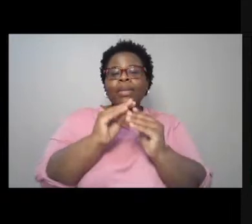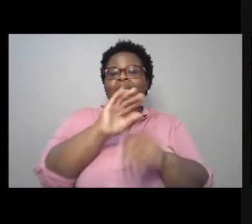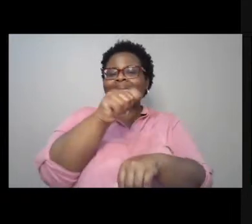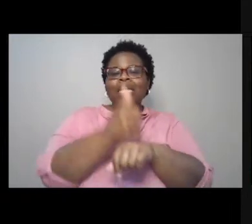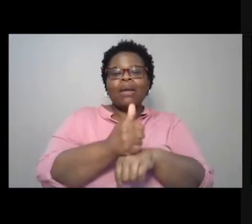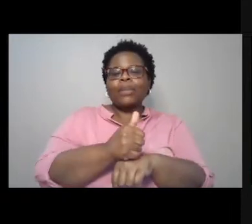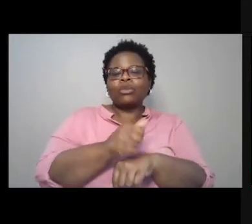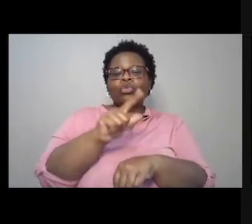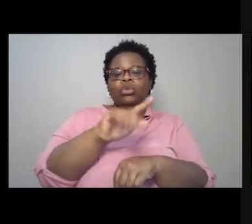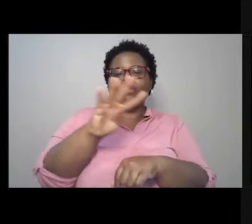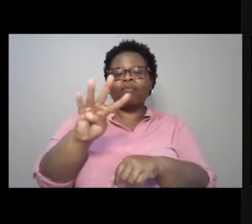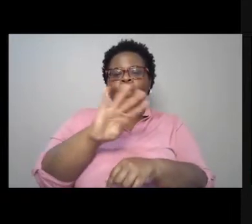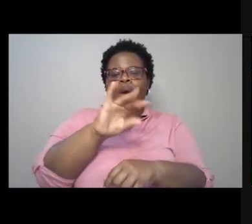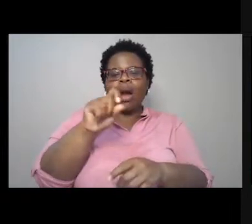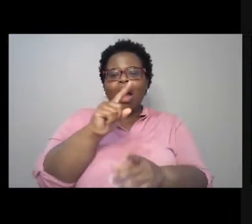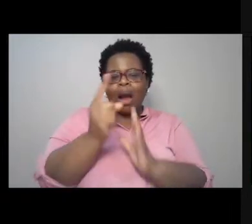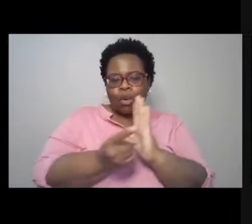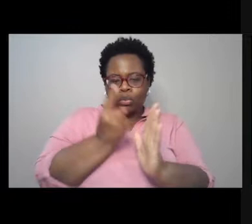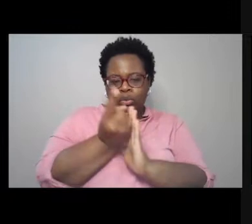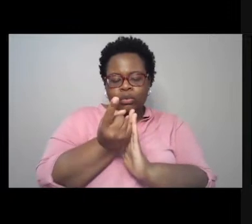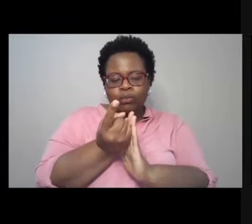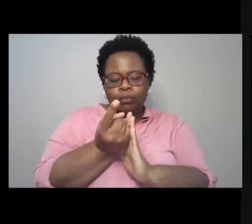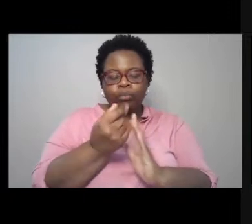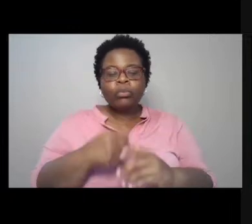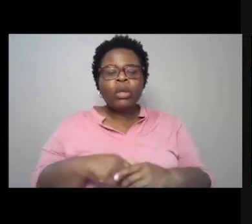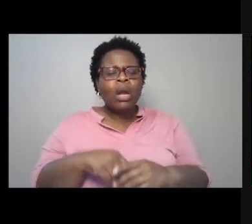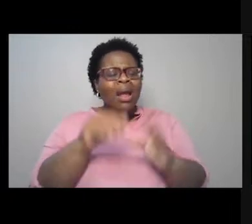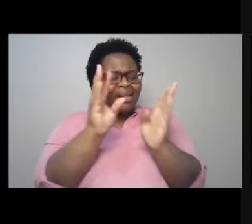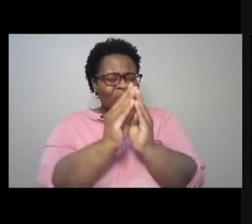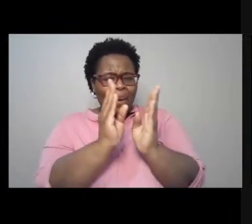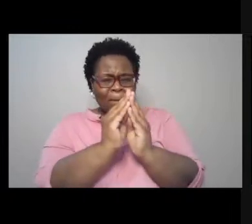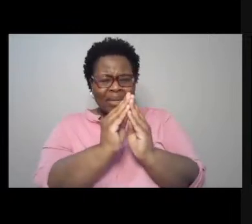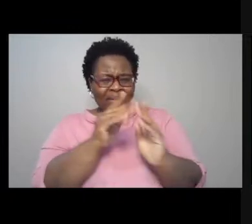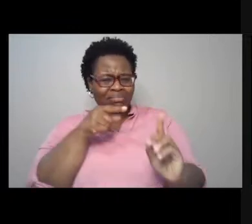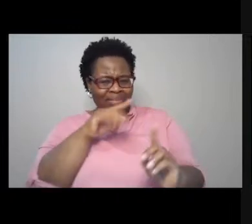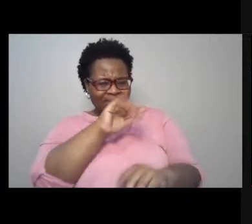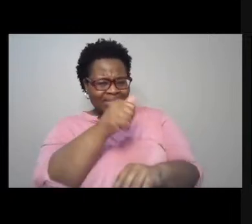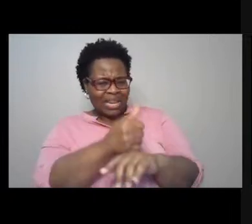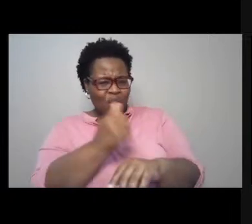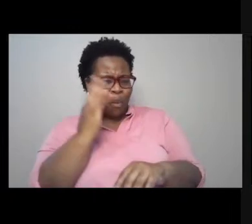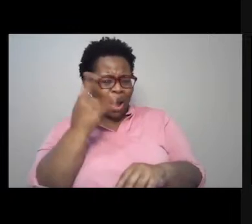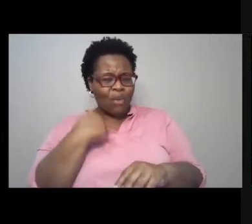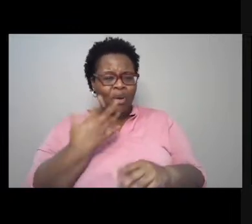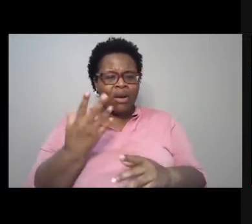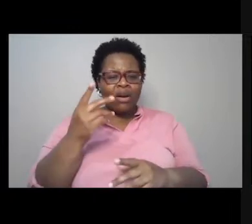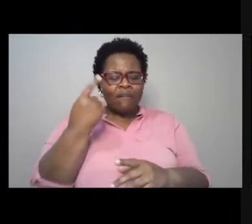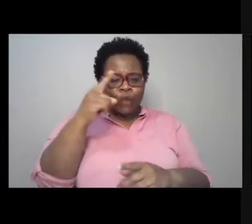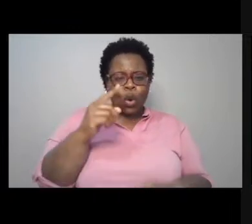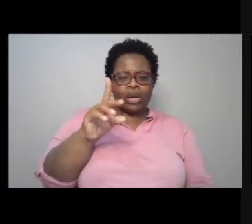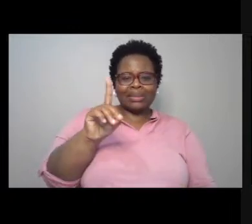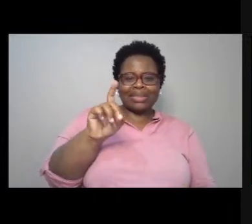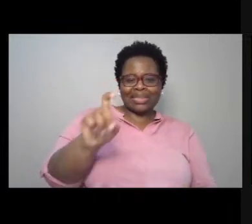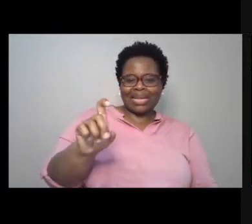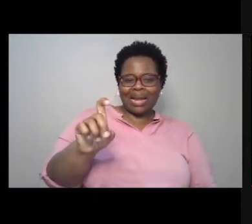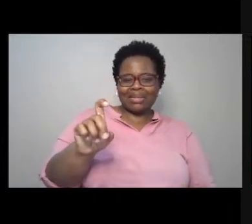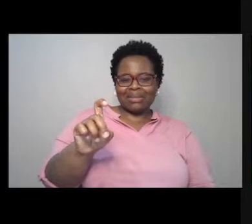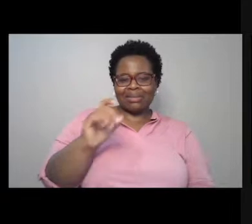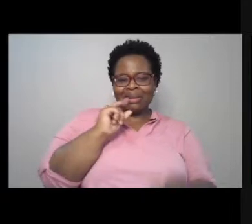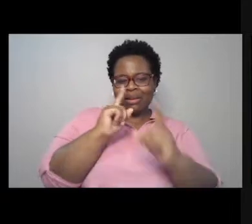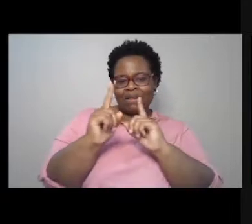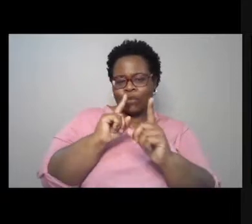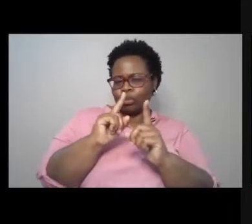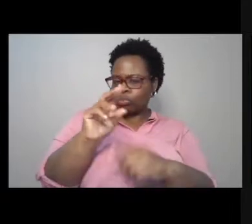in 24 hours. And it is not arranged so that we could have this diagnostical